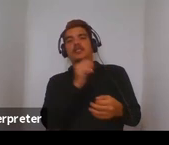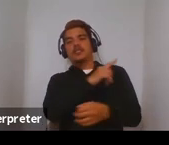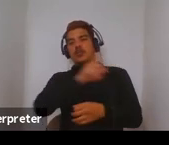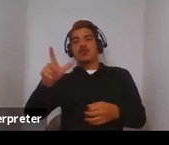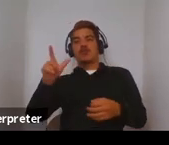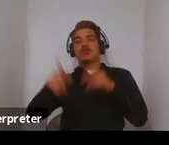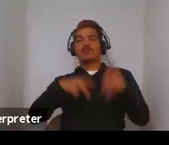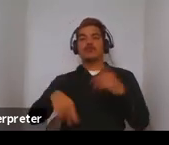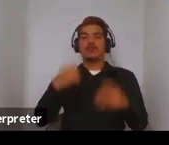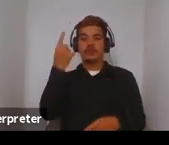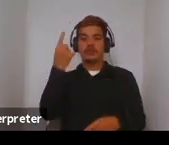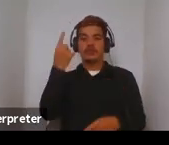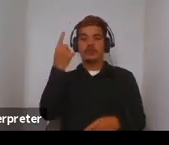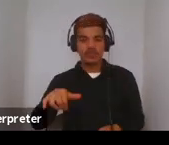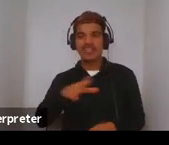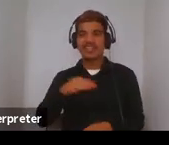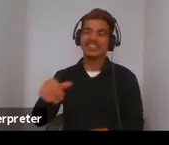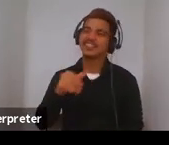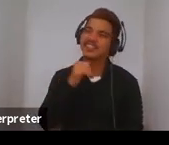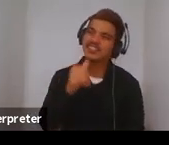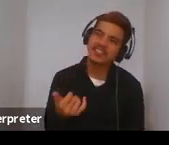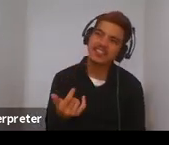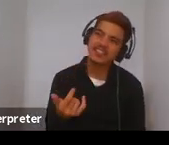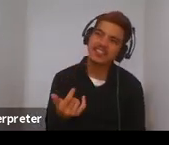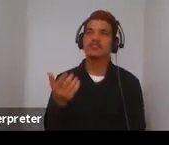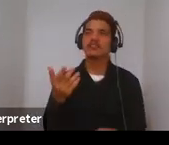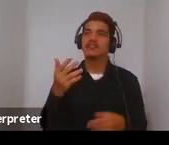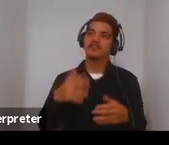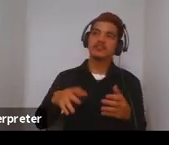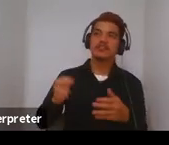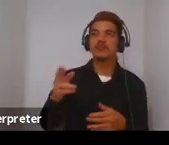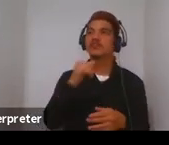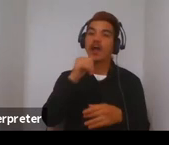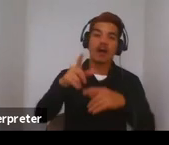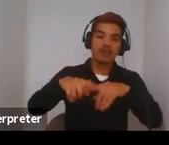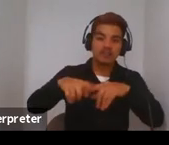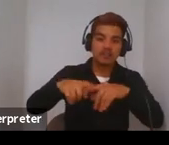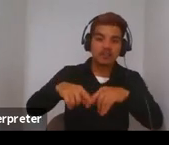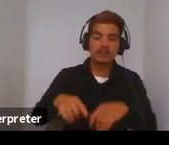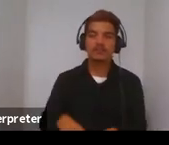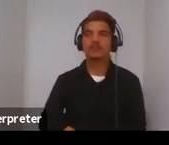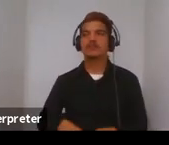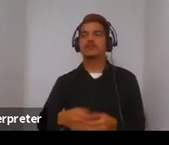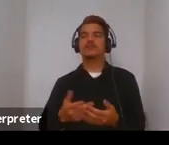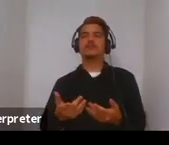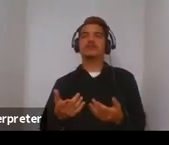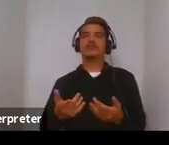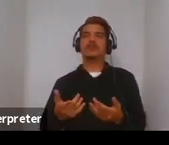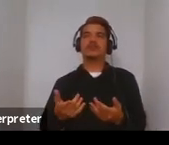survivors understand that. And it's not being flighty or being unreliable. It's actually the impact of